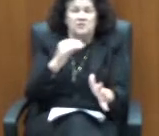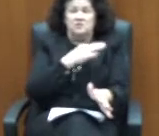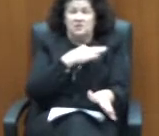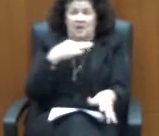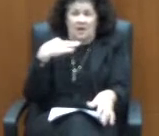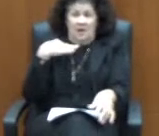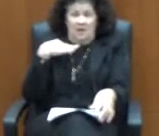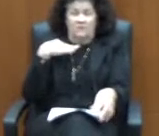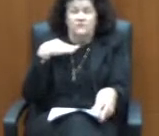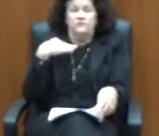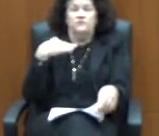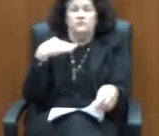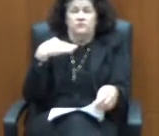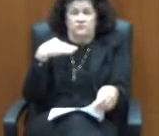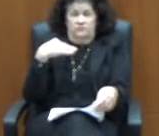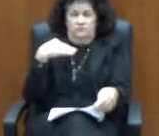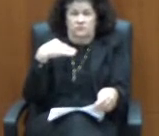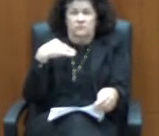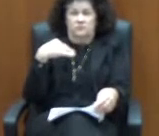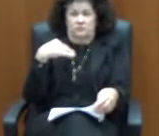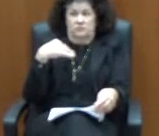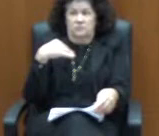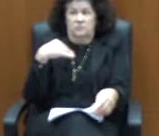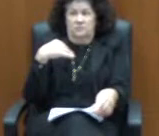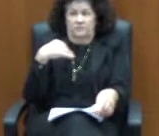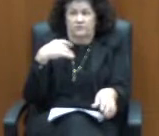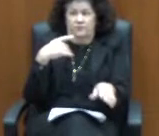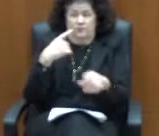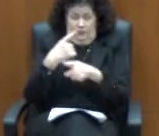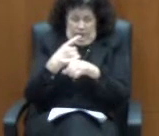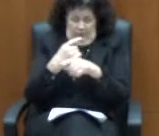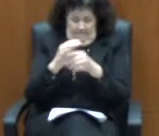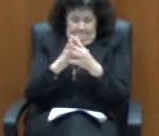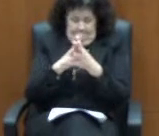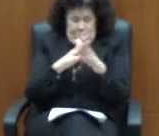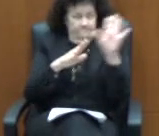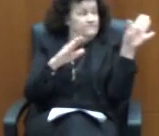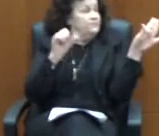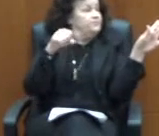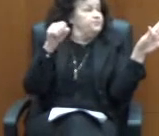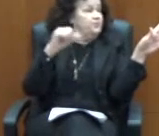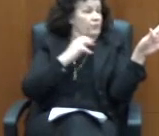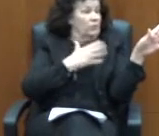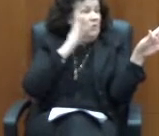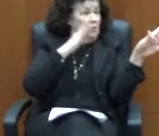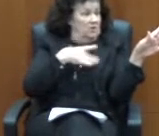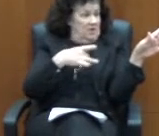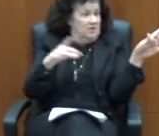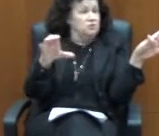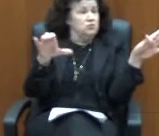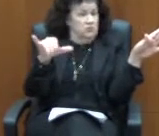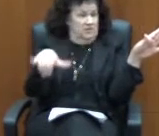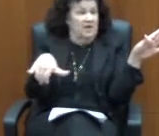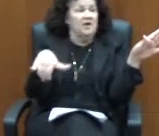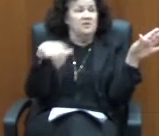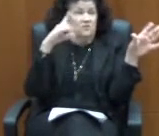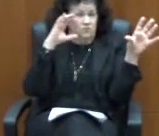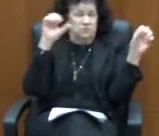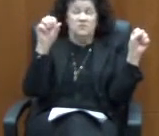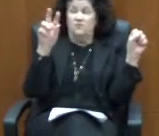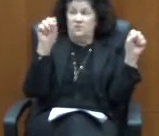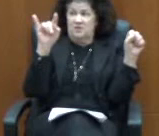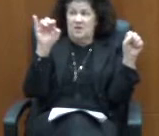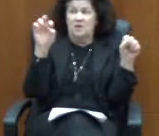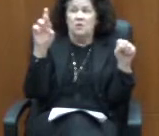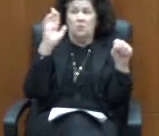staff. Thank you. Yeah, one document. Correct. Dr. Bowman? Yes, we would very much like to do that through you, Superintendent Bochet, and we